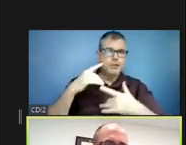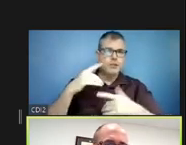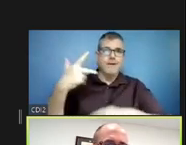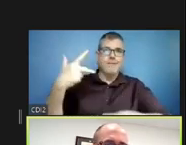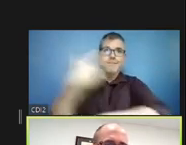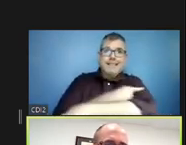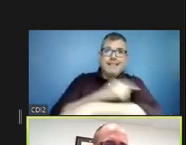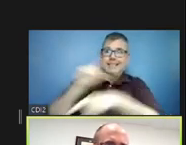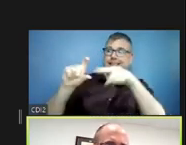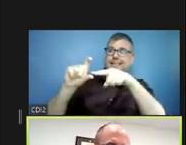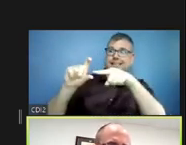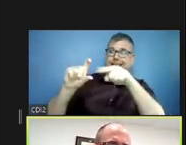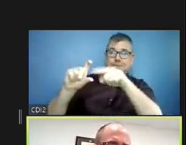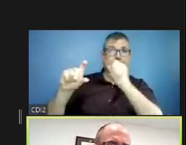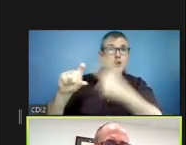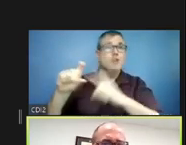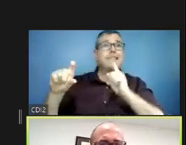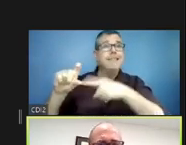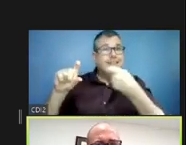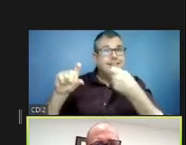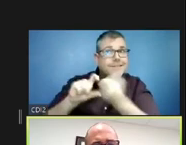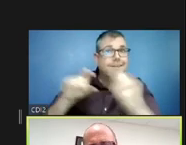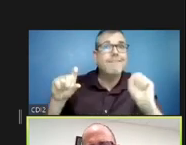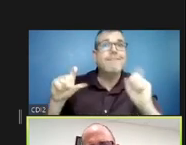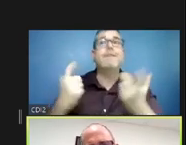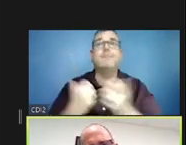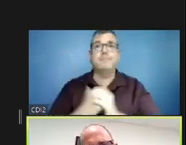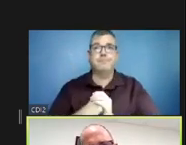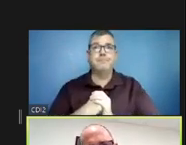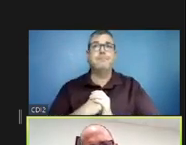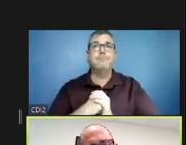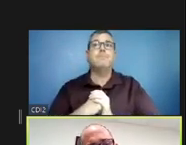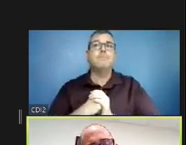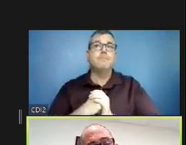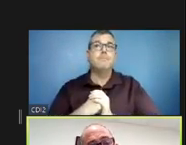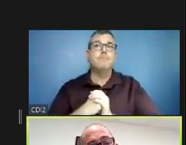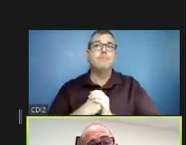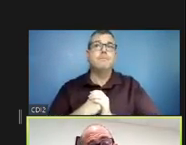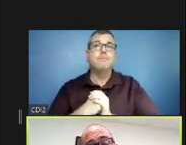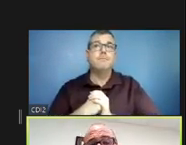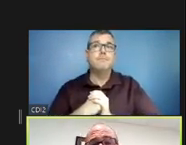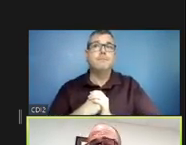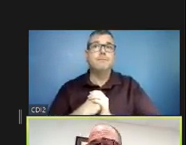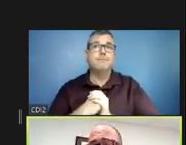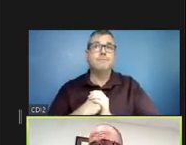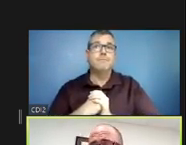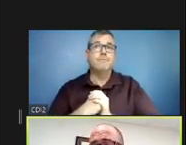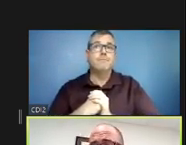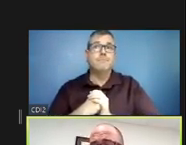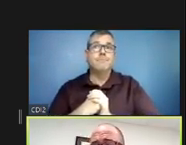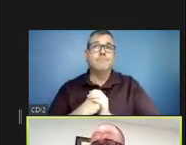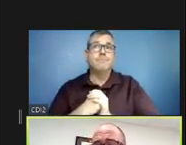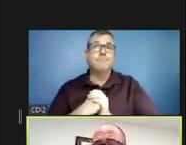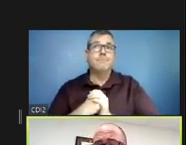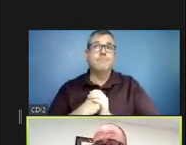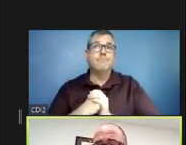been studied and produced in a very rapid amount of time. The reality is this